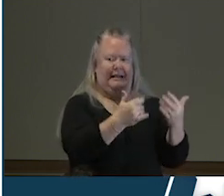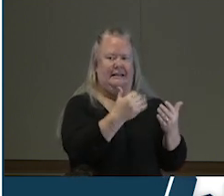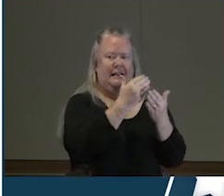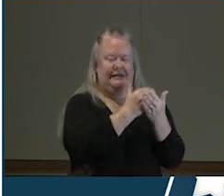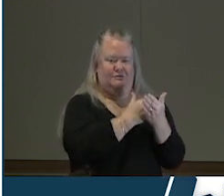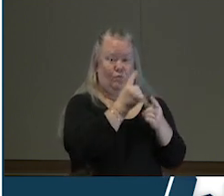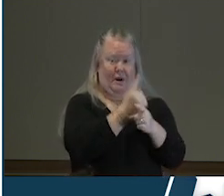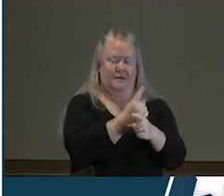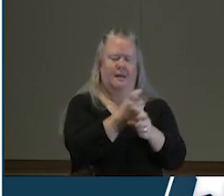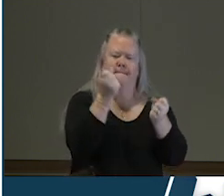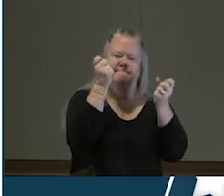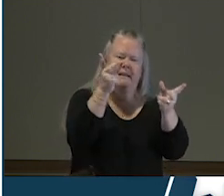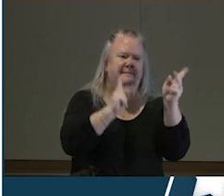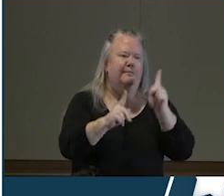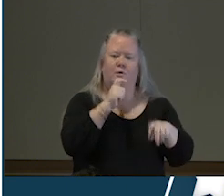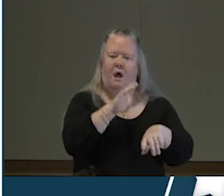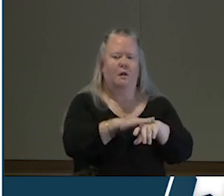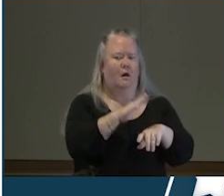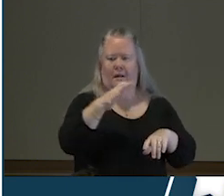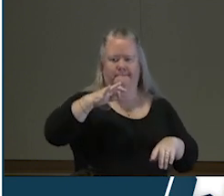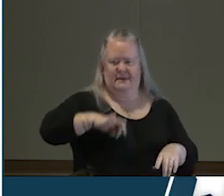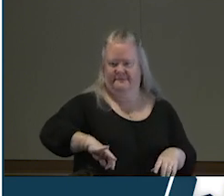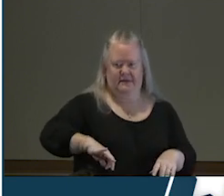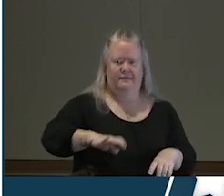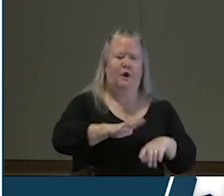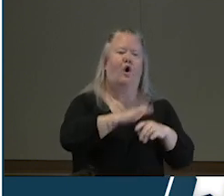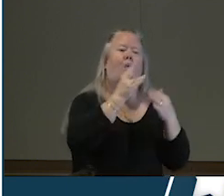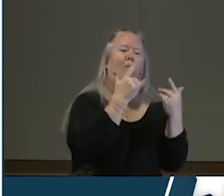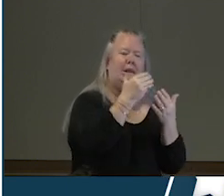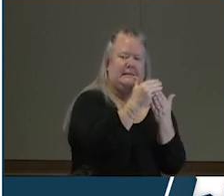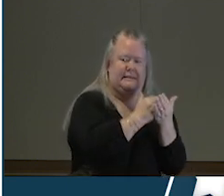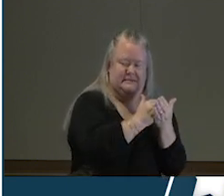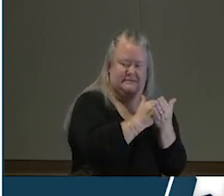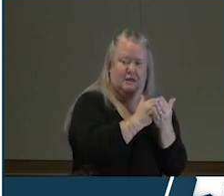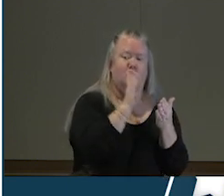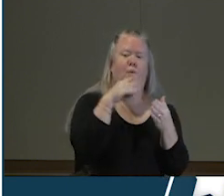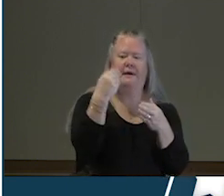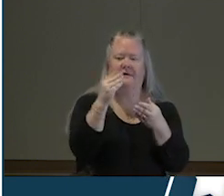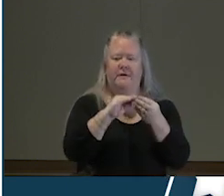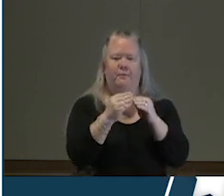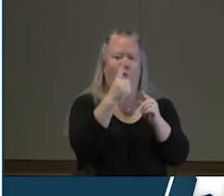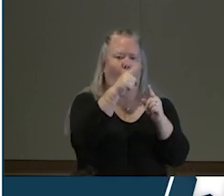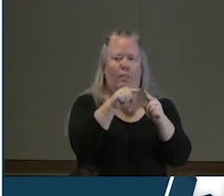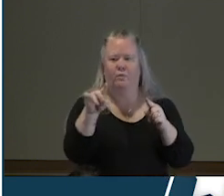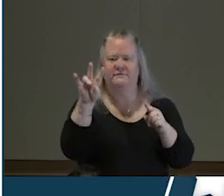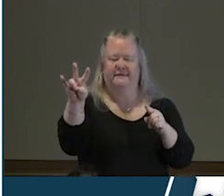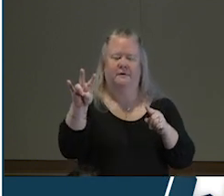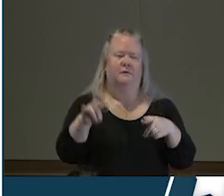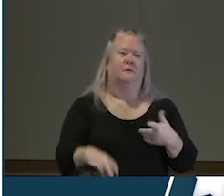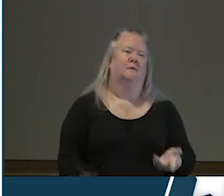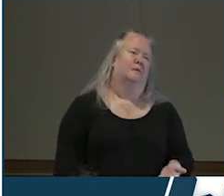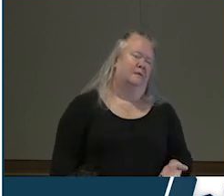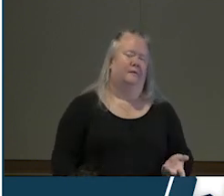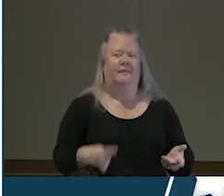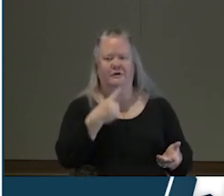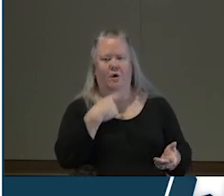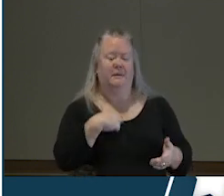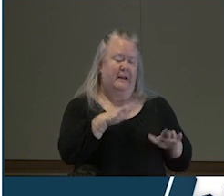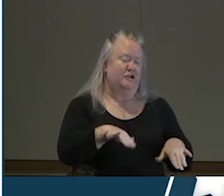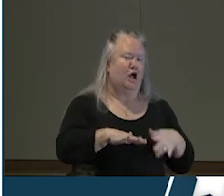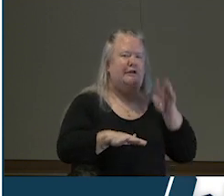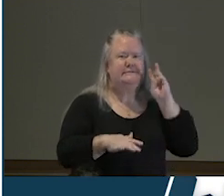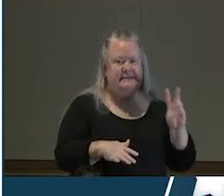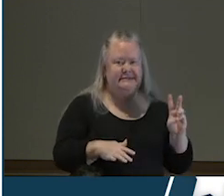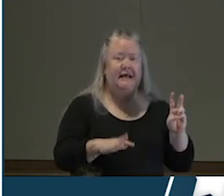right? So many people are not on benefit, they're on the waiting list. You're gonna get a number 1 through 7. So you're like, oh, they told me my child's a